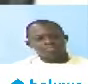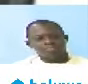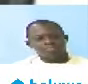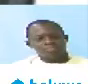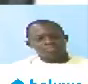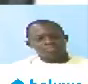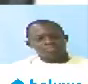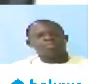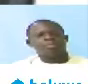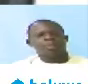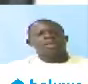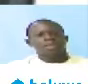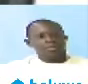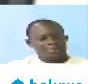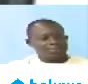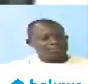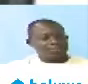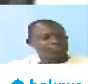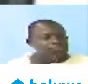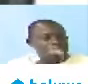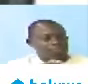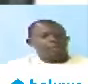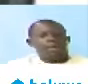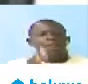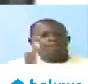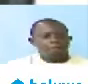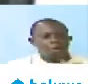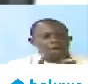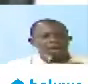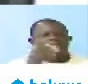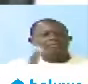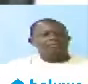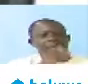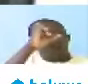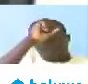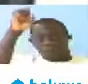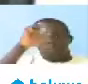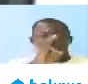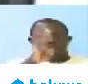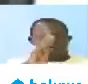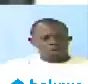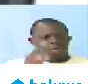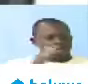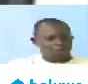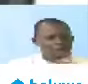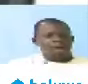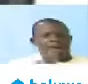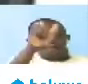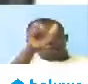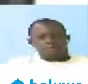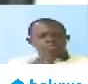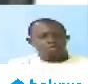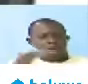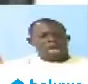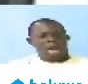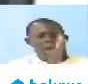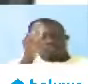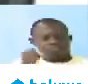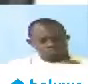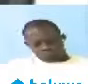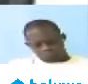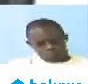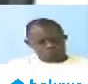I left ano kola bondlan. He said the sitting president at that time. That's the person they wanted to remove. I go